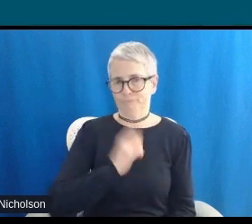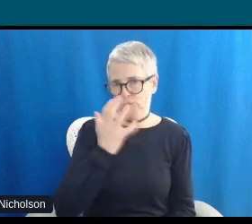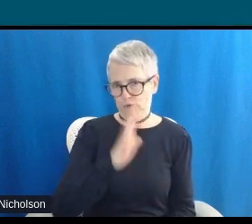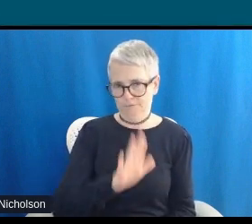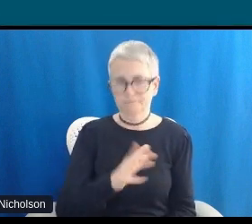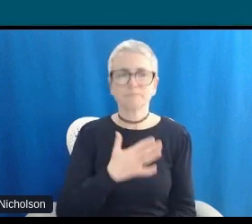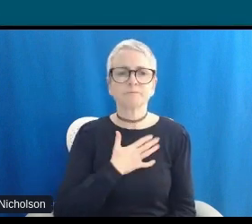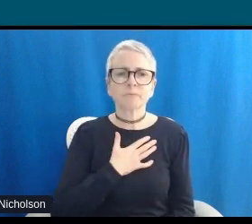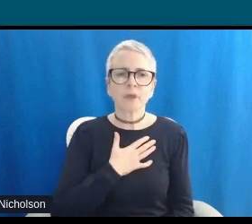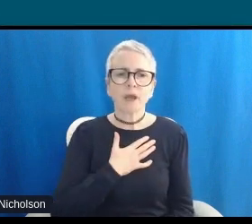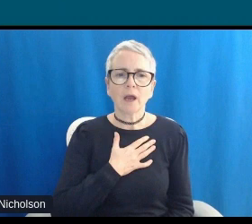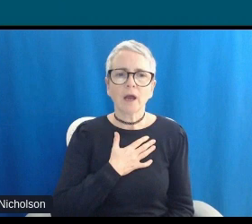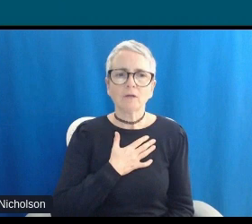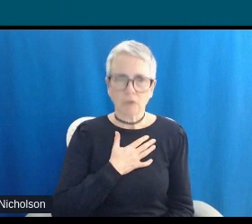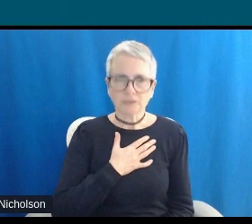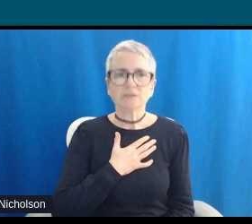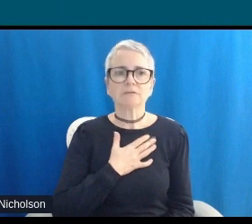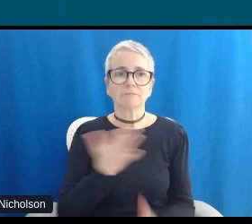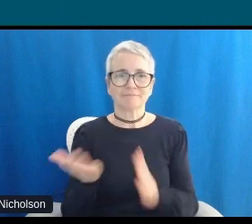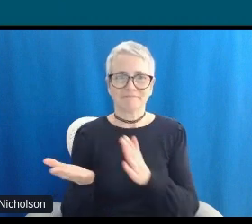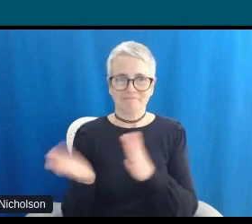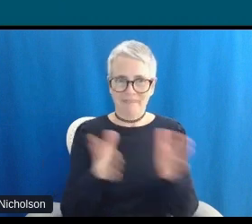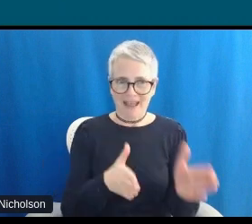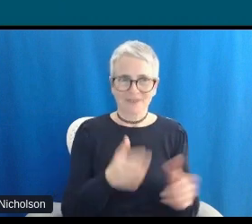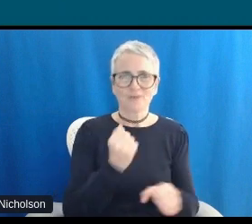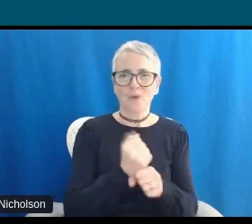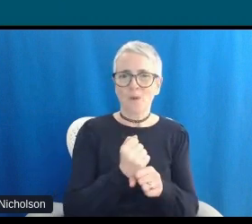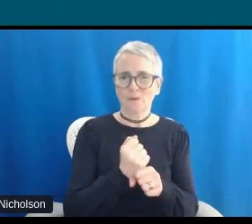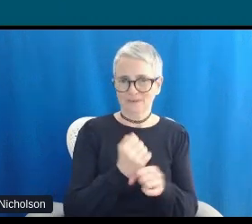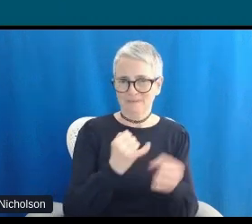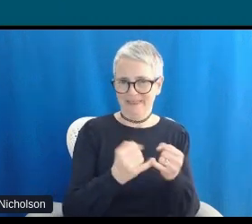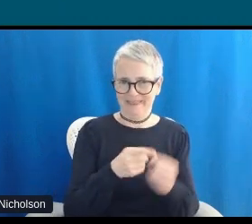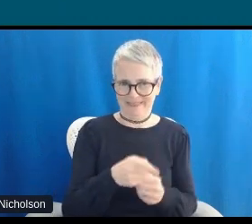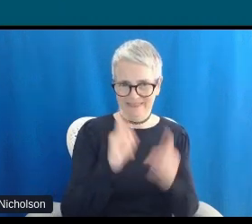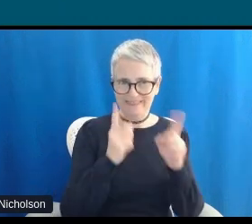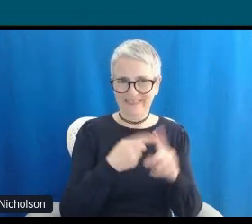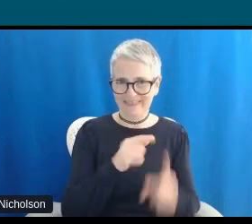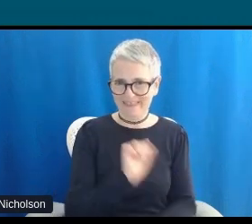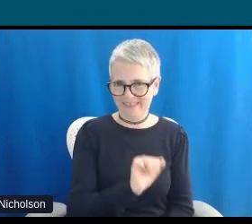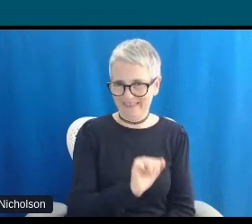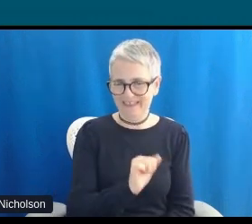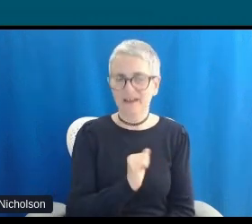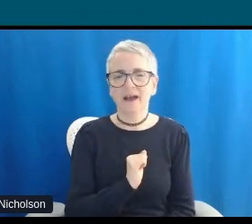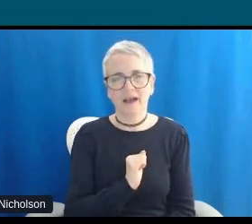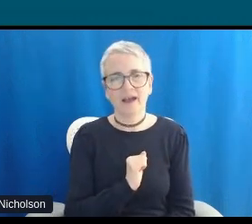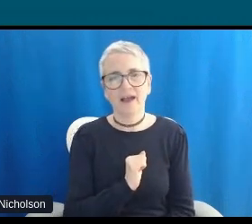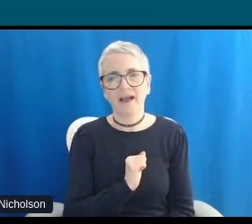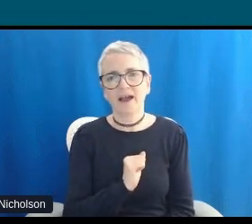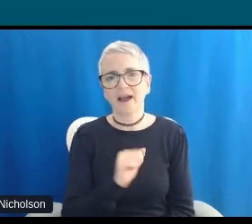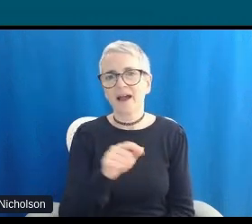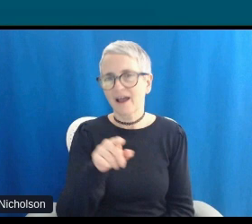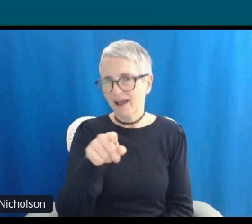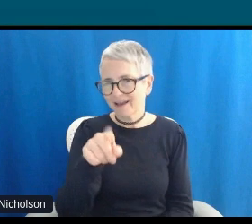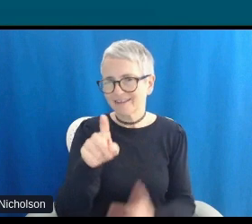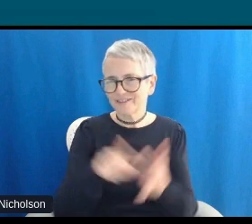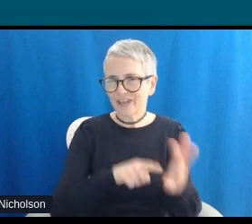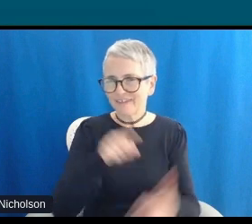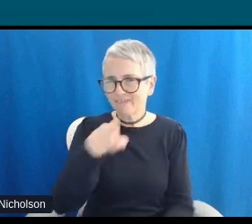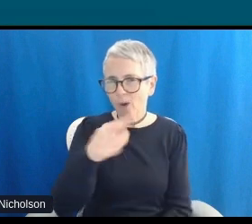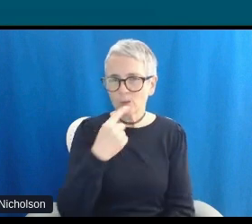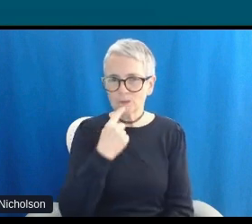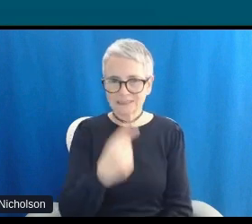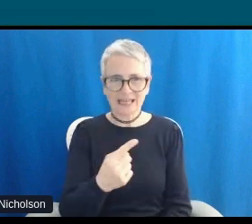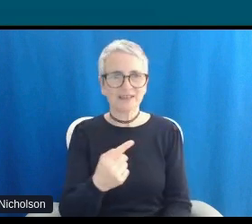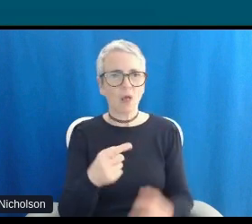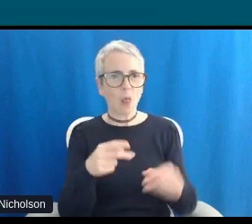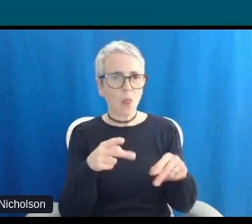Moving now back to Goldsmiths, and I said ways of working, you said was a section that you felt